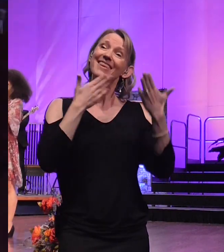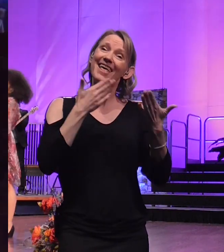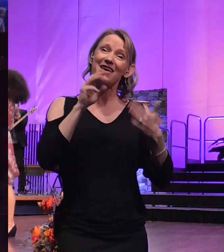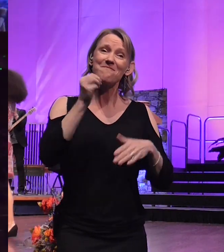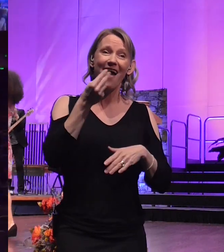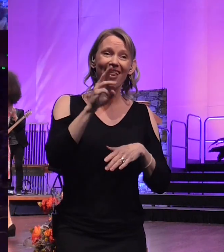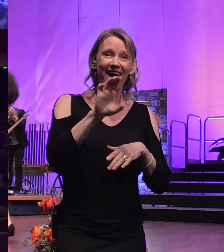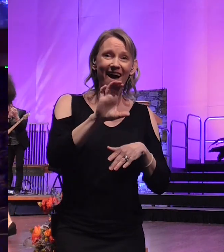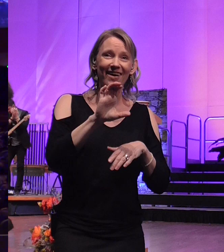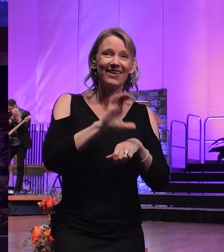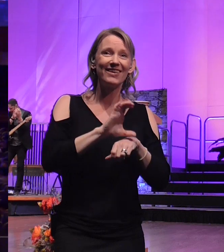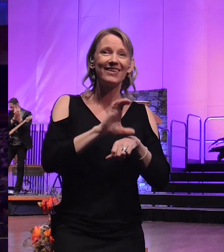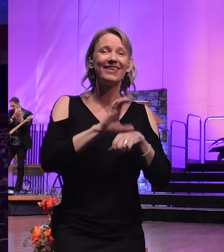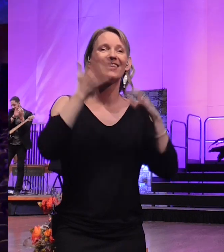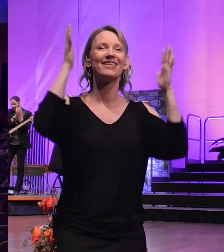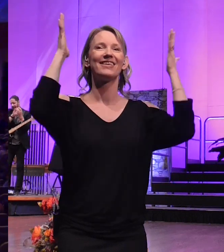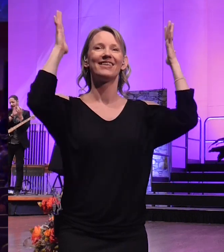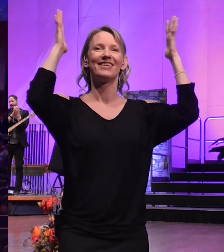Thank you, Mile High.